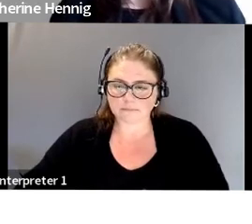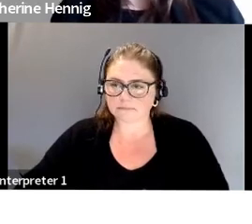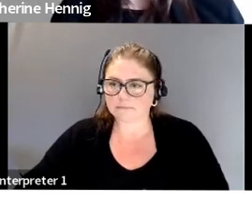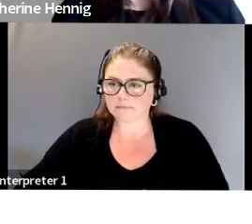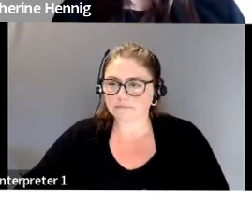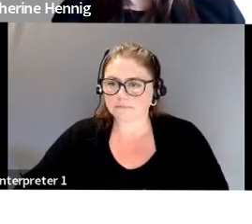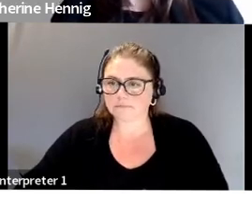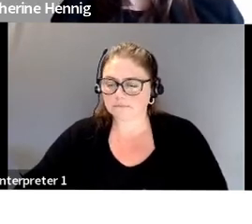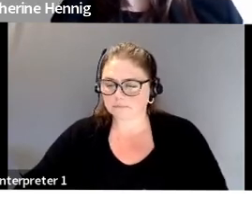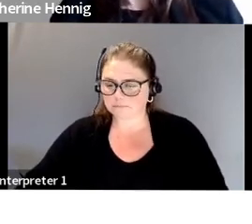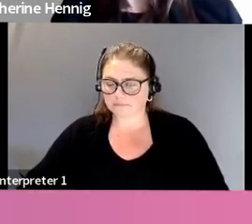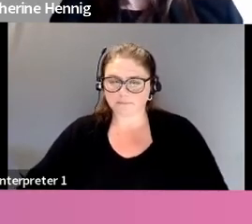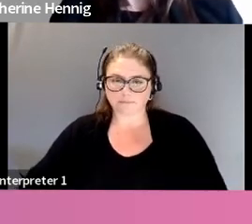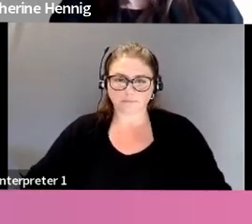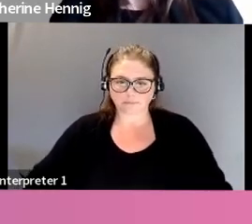Okay.